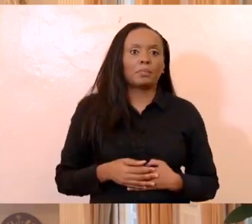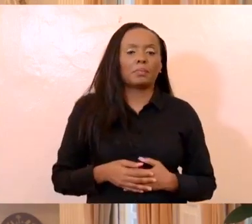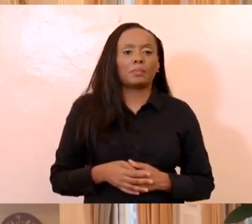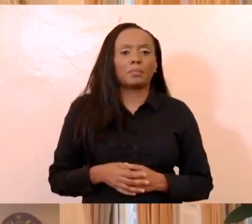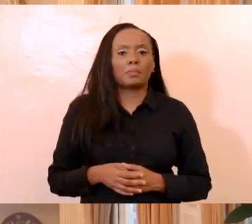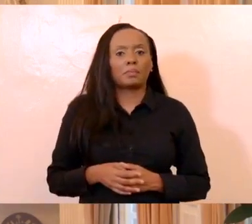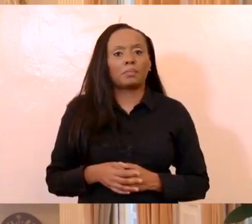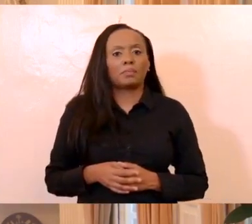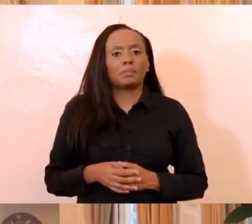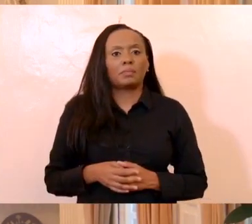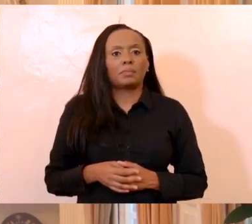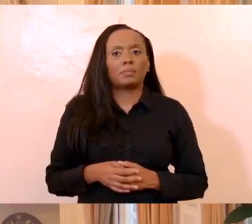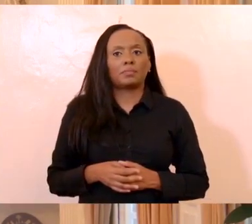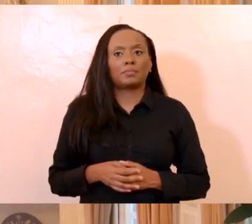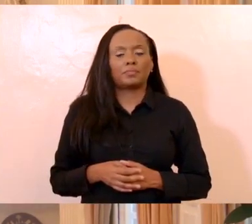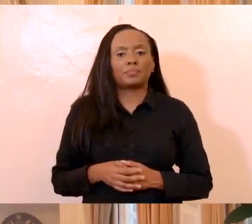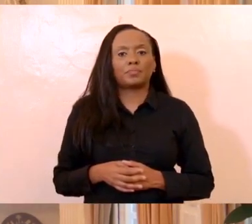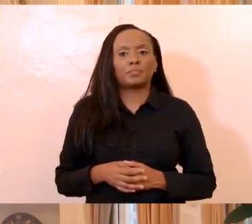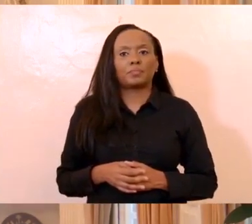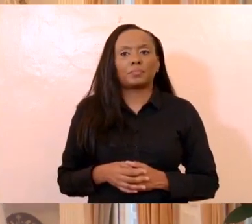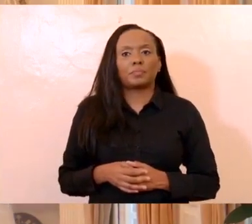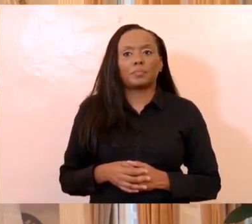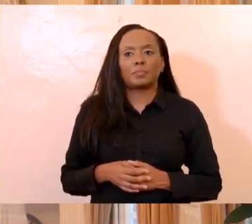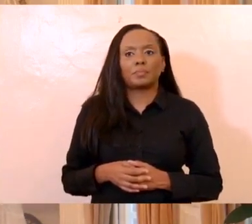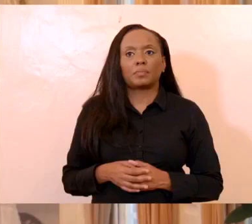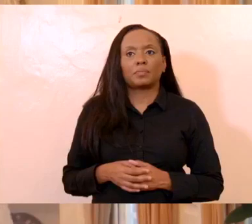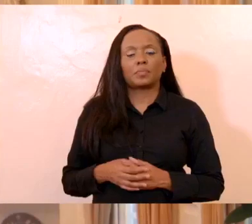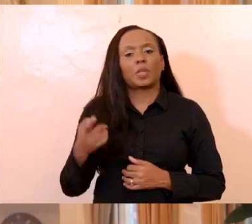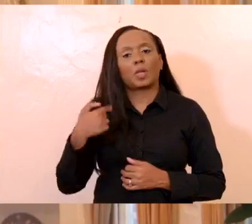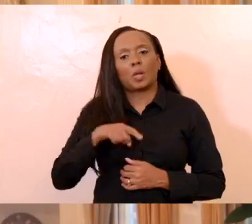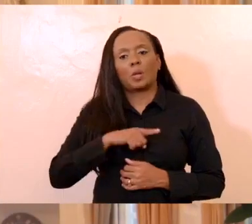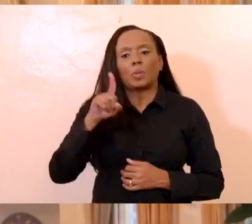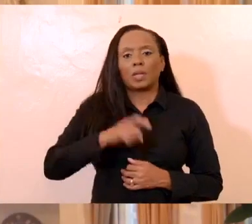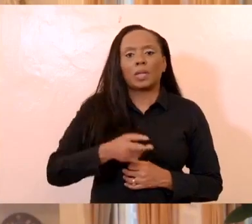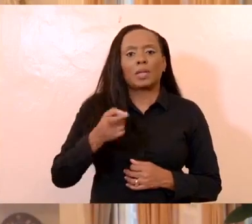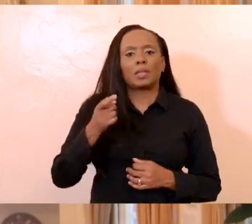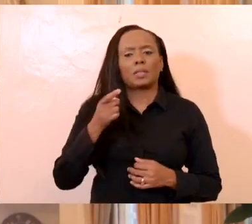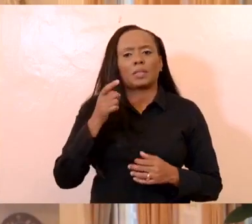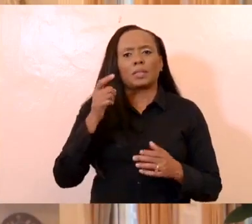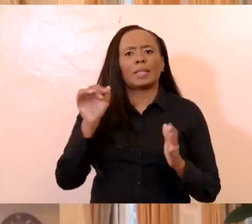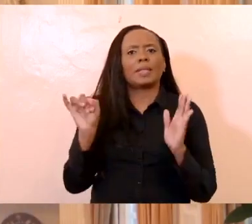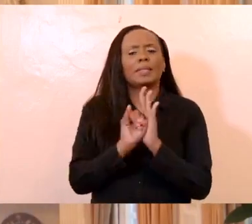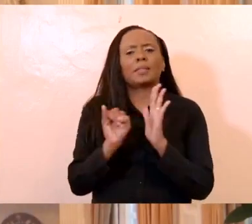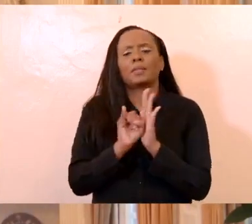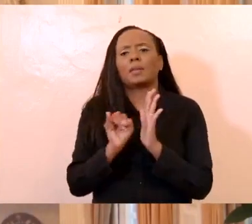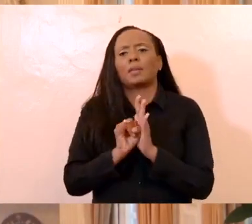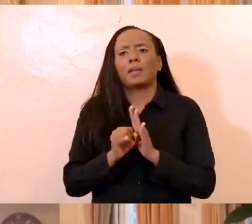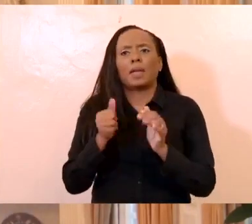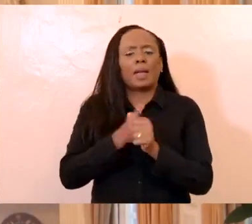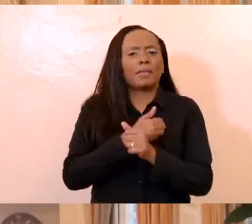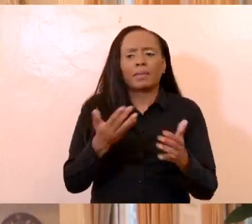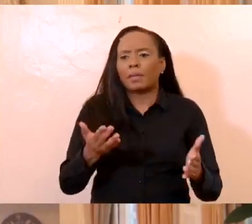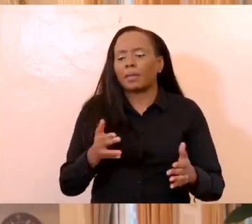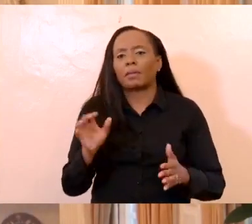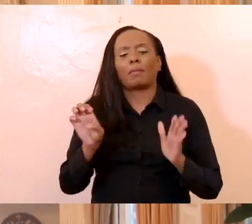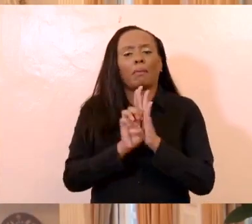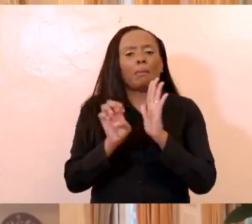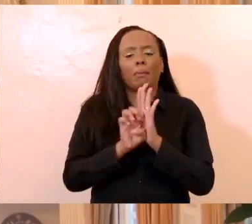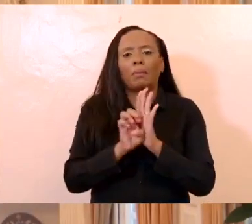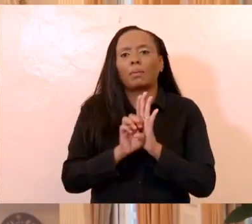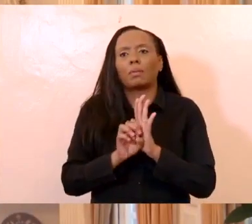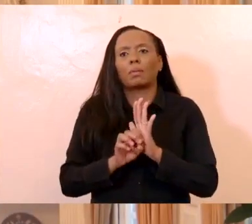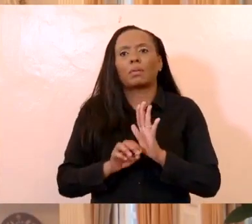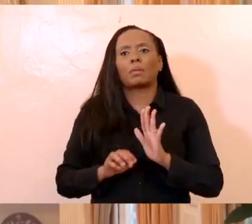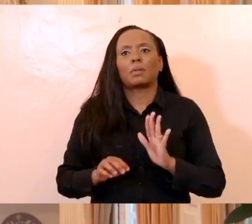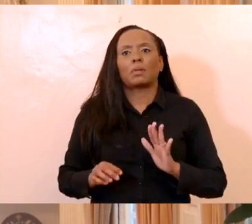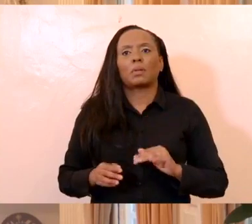what we are doing then requires identifying all of the major drivers of COVID-19 transmission. Example is the various